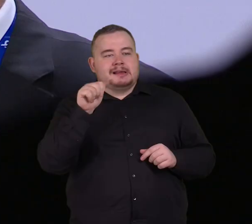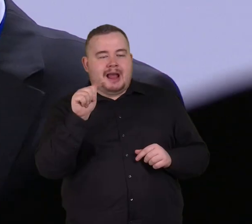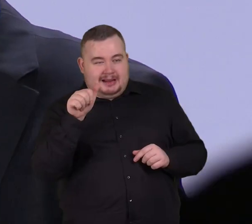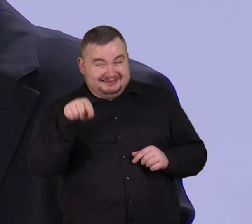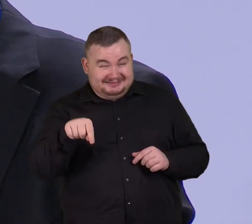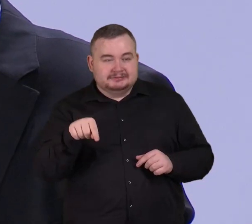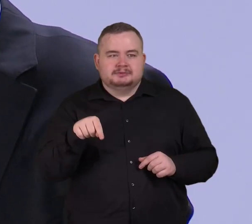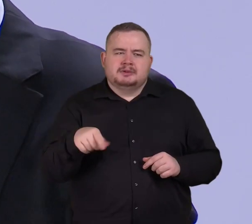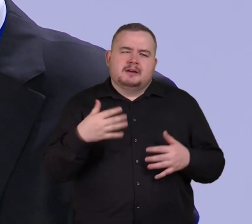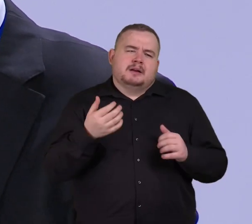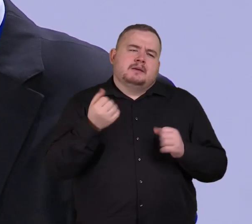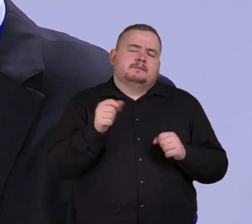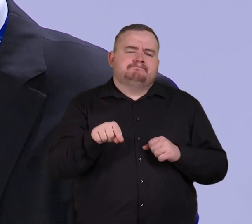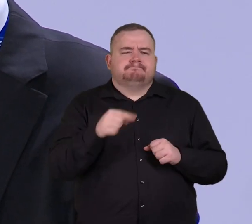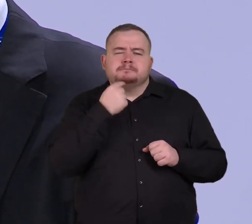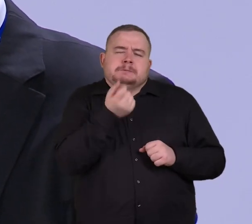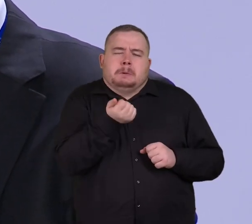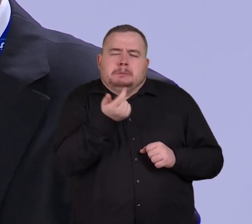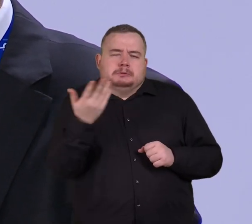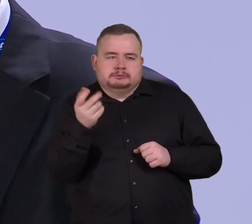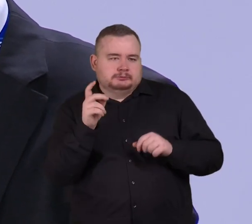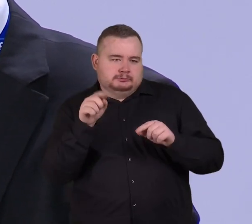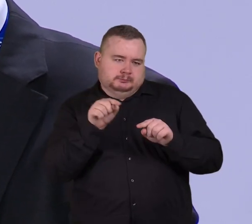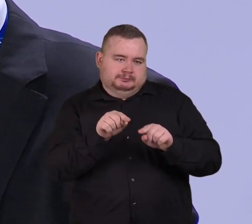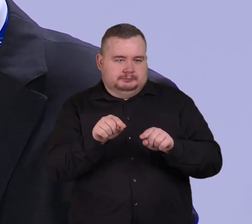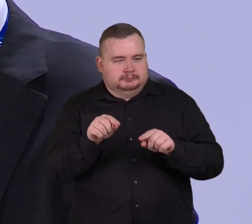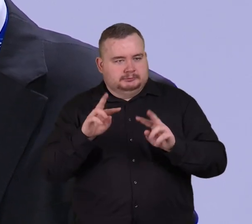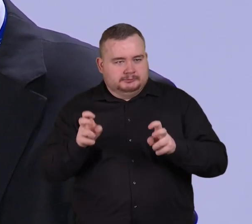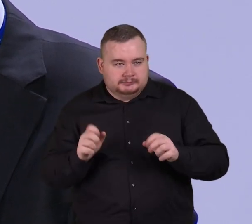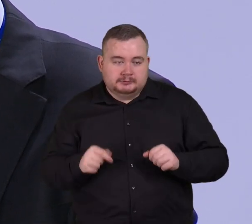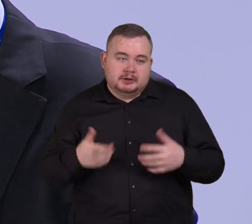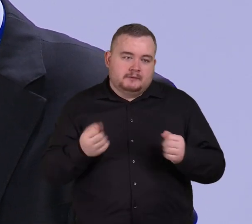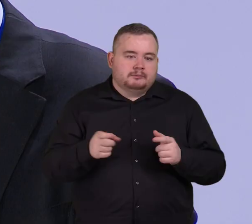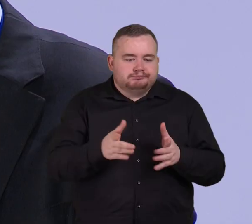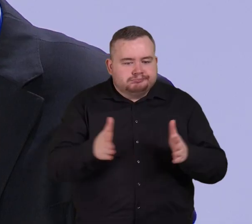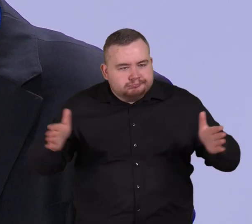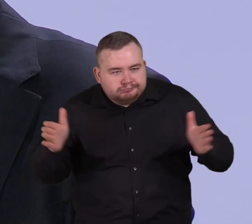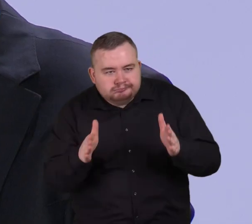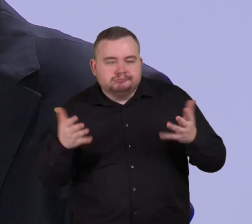Austria. I have a little bit more than 1 billion euro in the funding period.